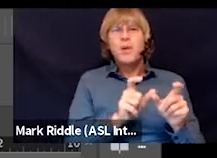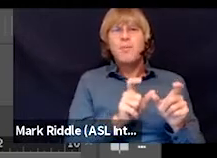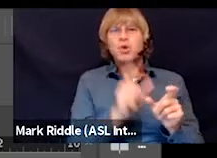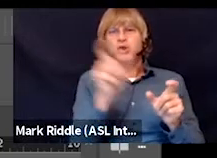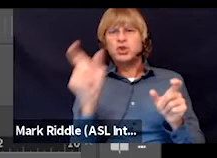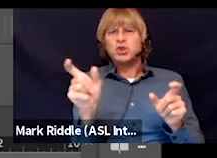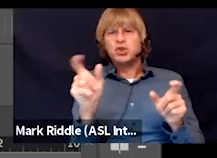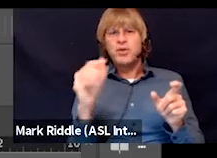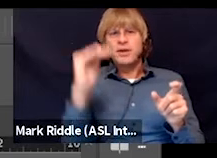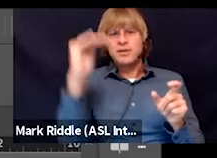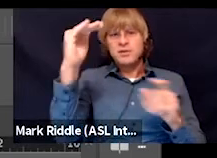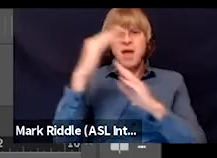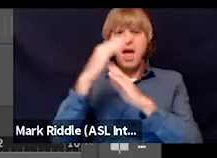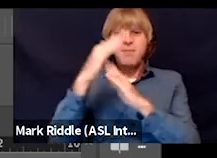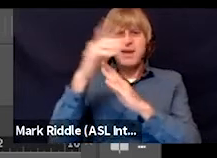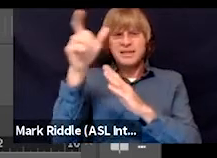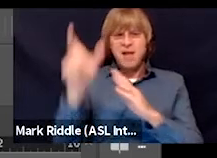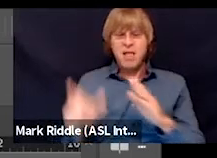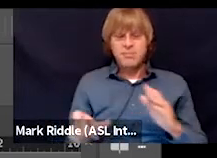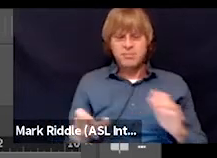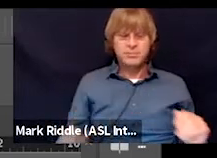to the top of the next column.